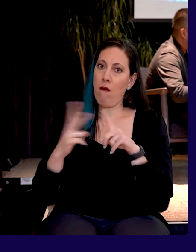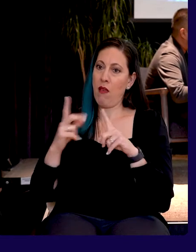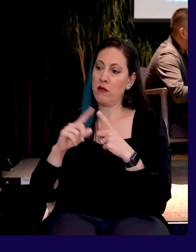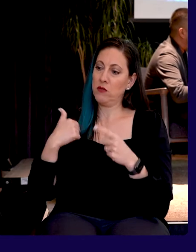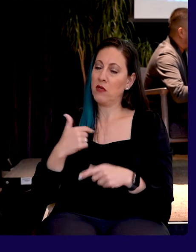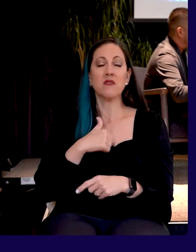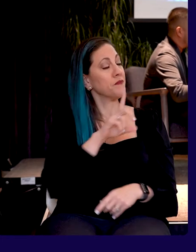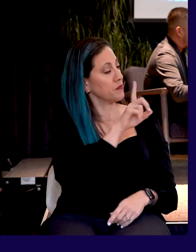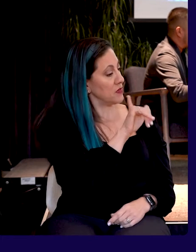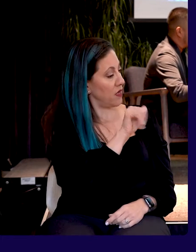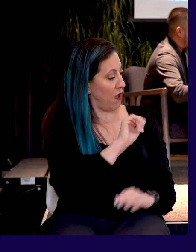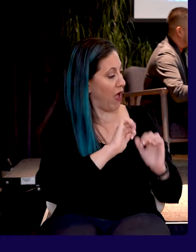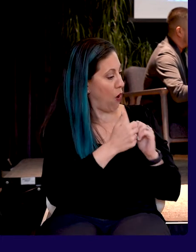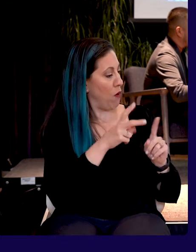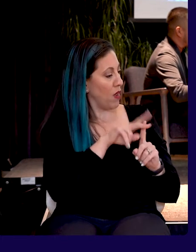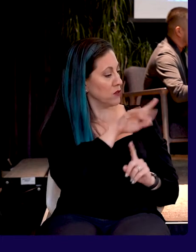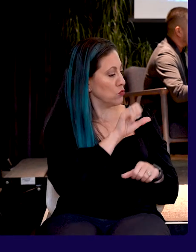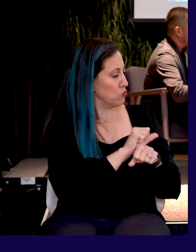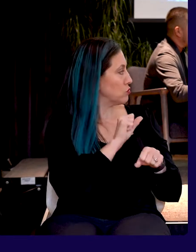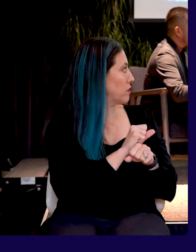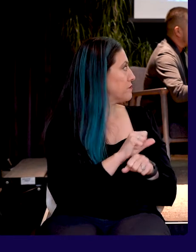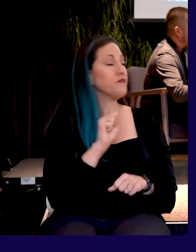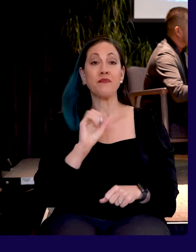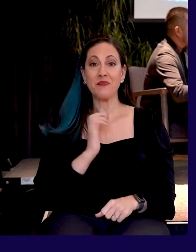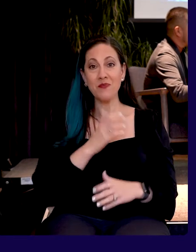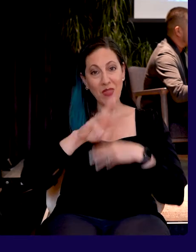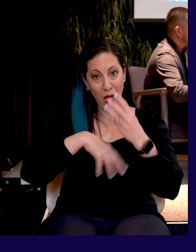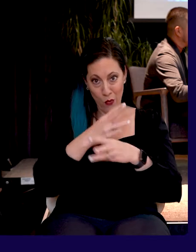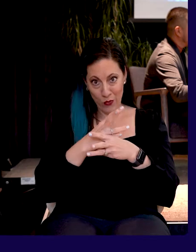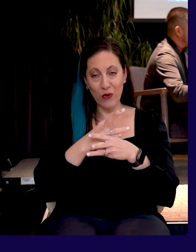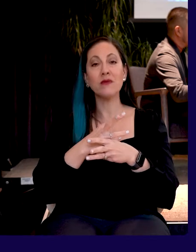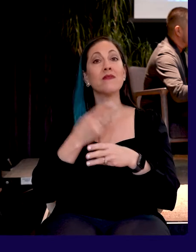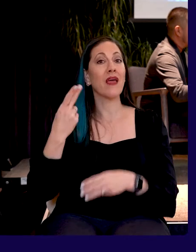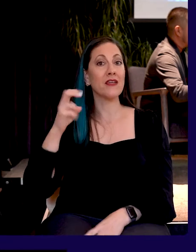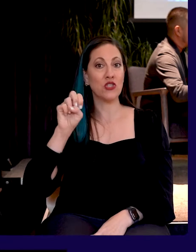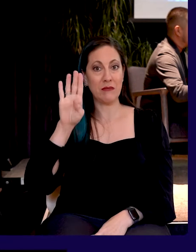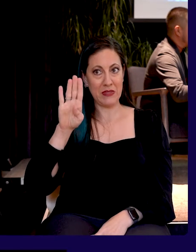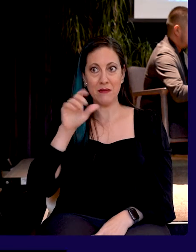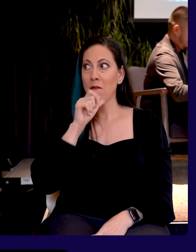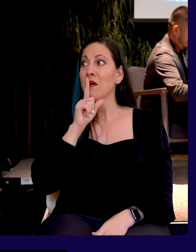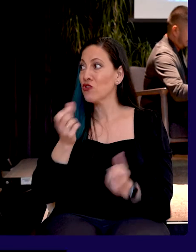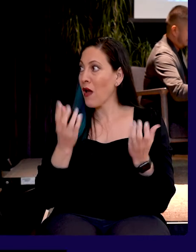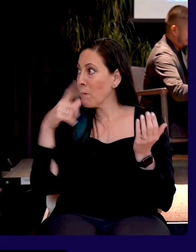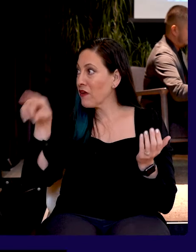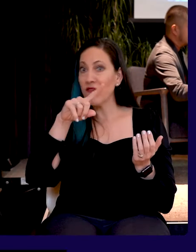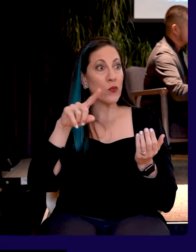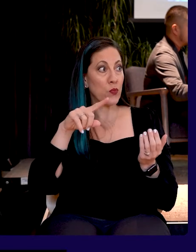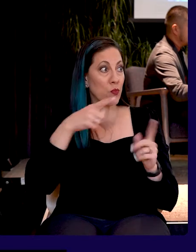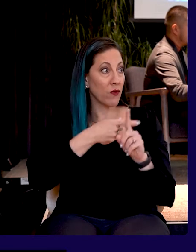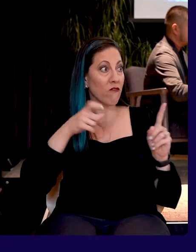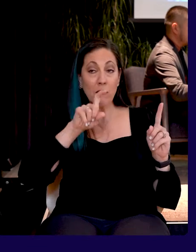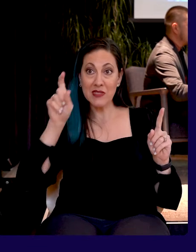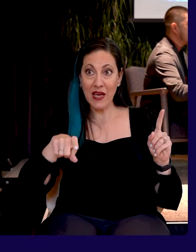Dia, how about you? How's this resonating in your work? Yeah, in our world at HEB, I'm not sure how many folks in the room are